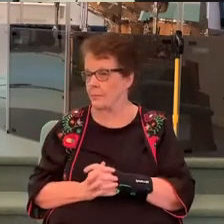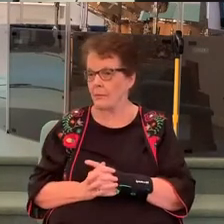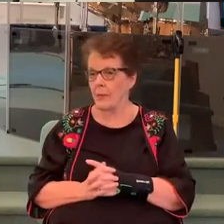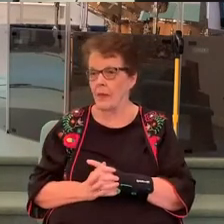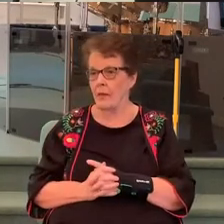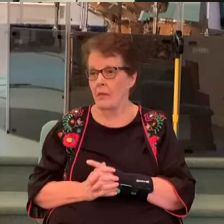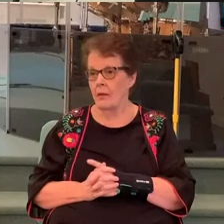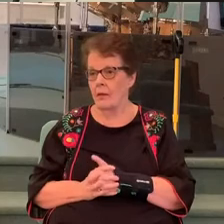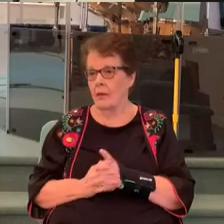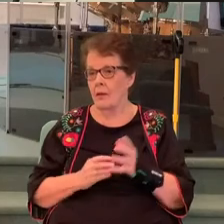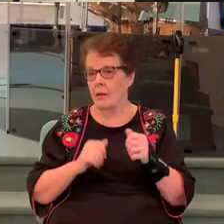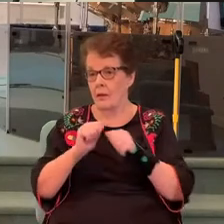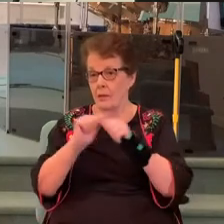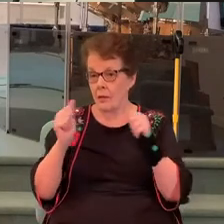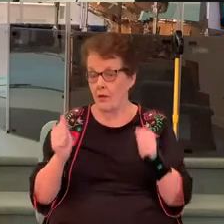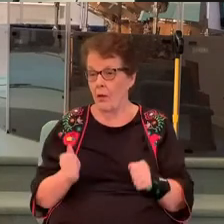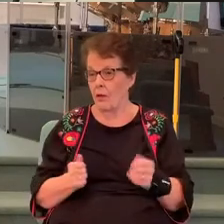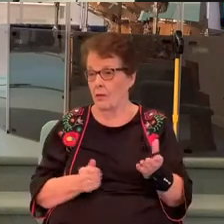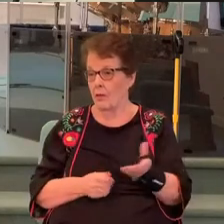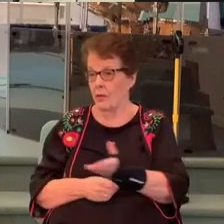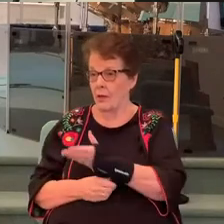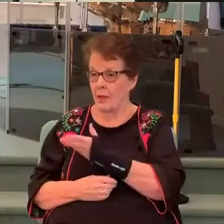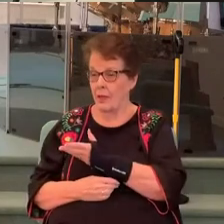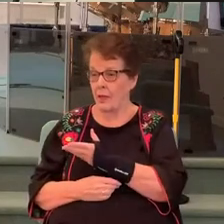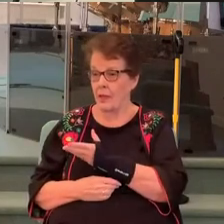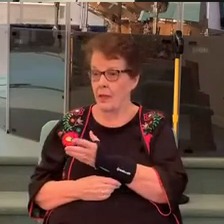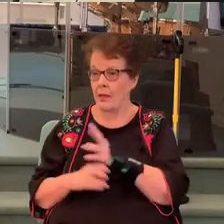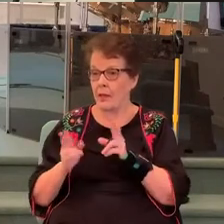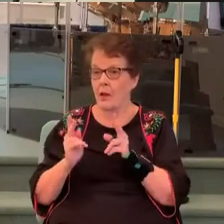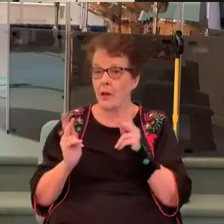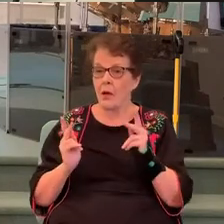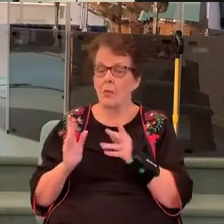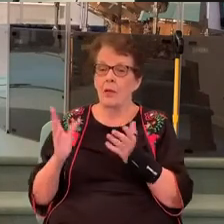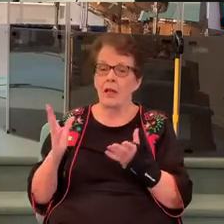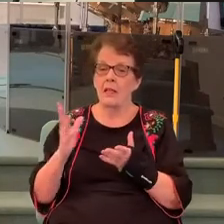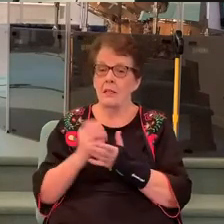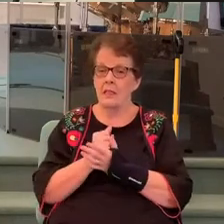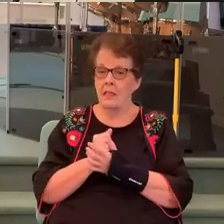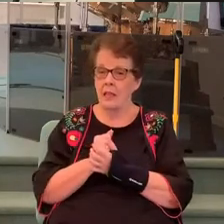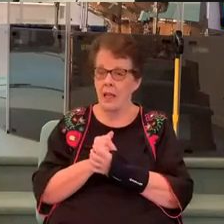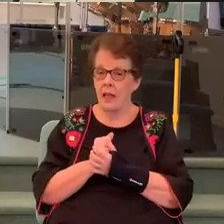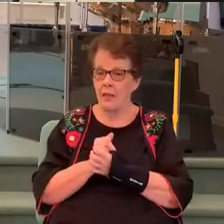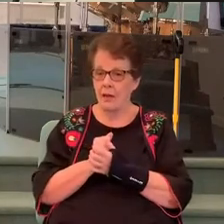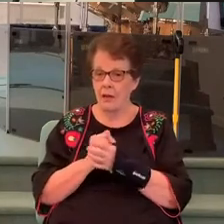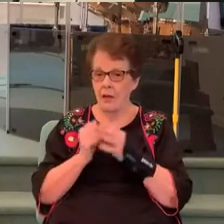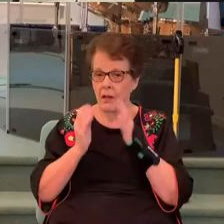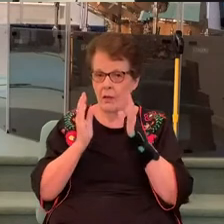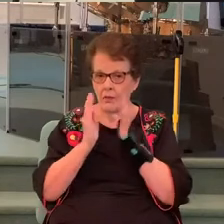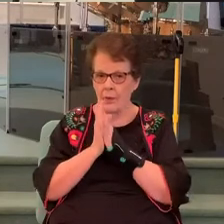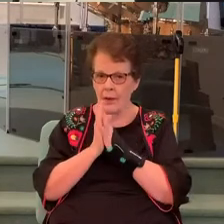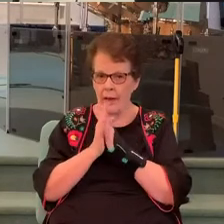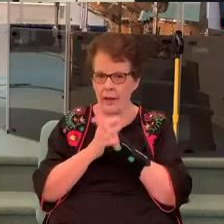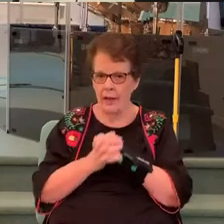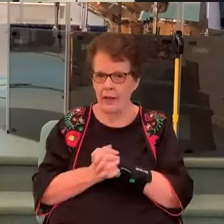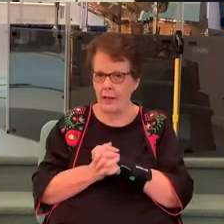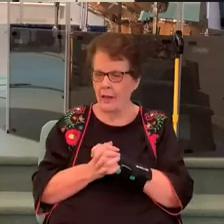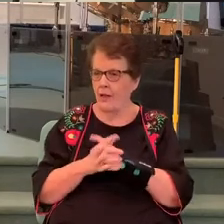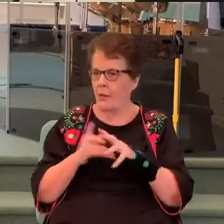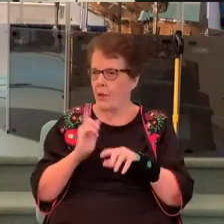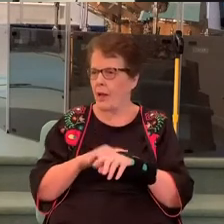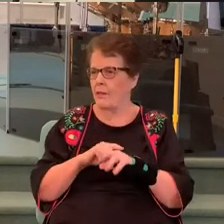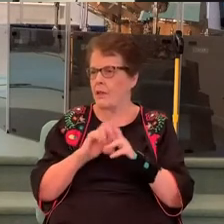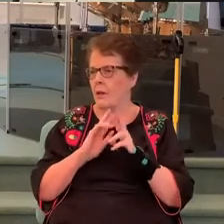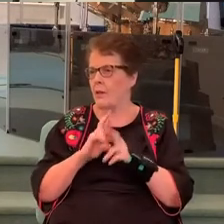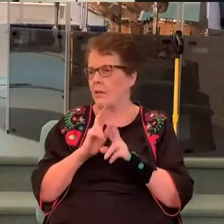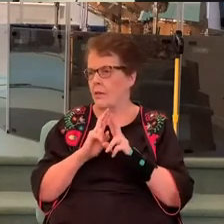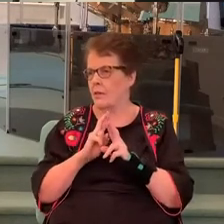There's an altar here. There are places you can gather. If you want to gather in your pew with a few people around you, you pray. We'll have a time of response. Maybe this